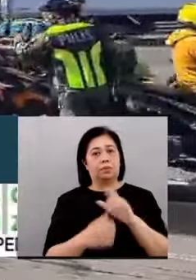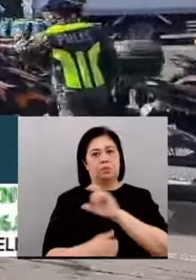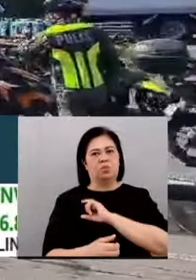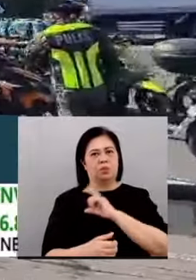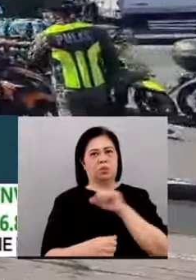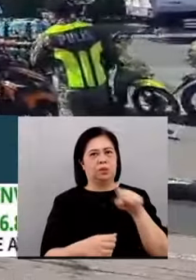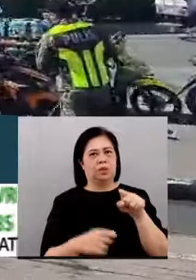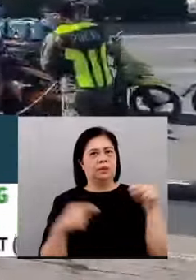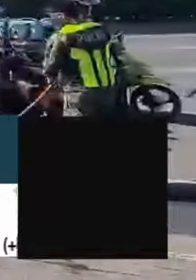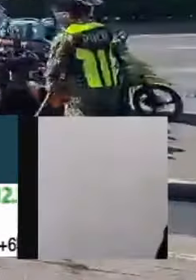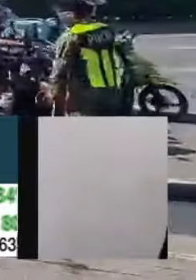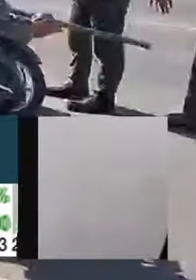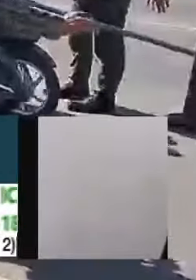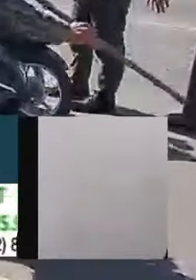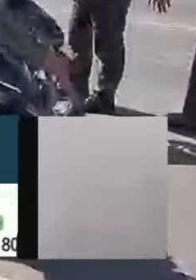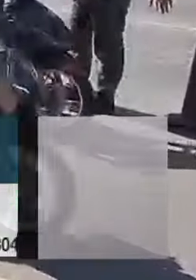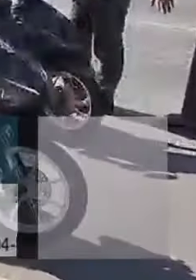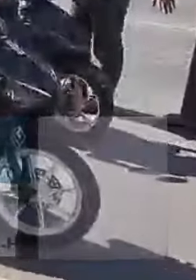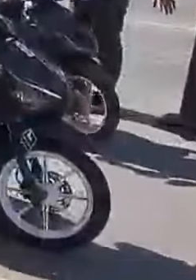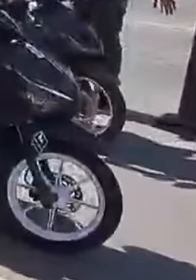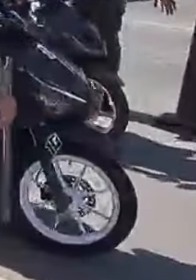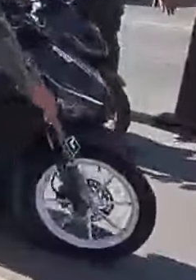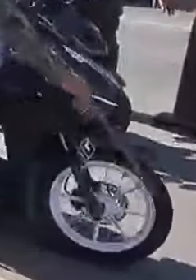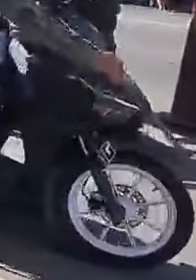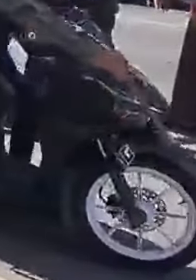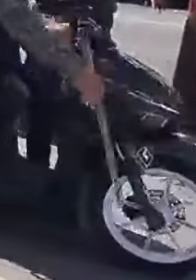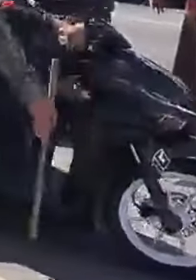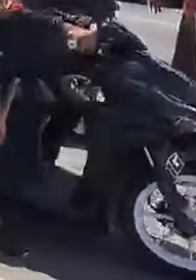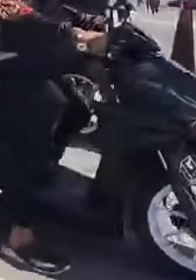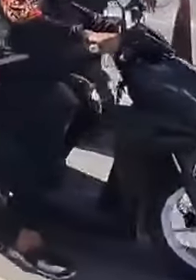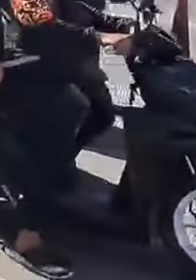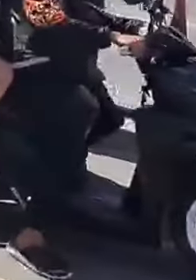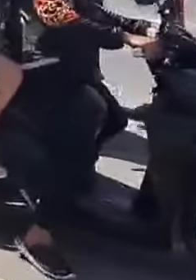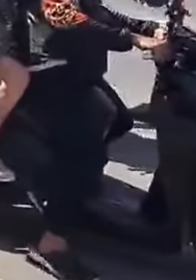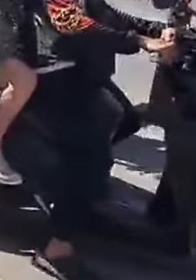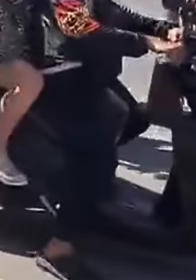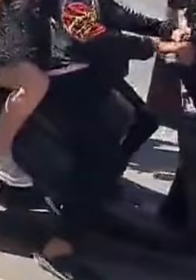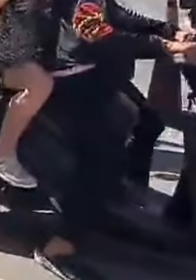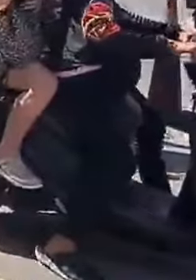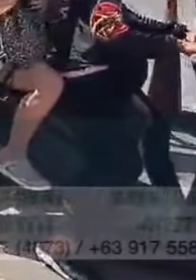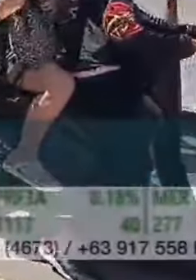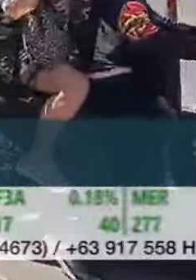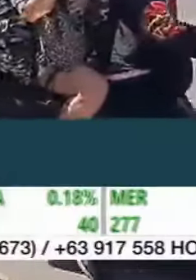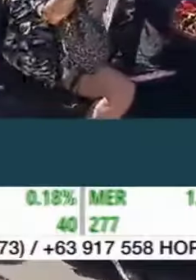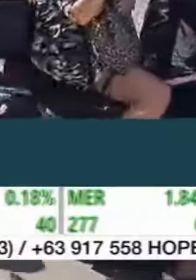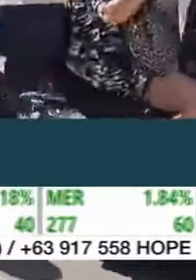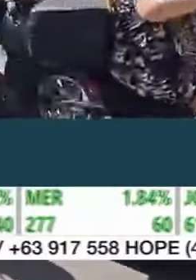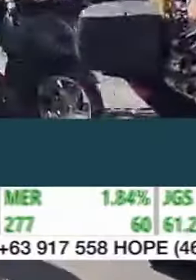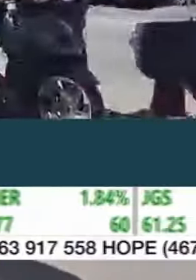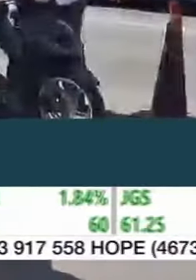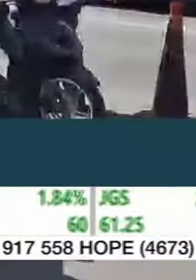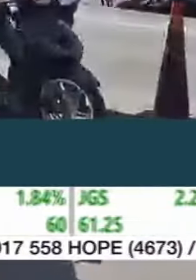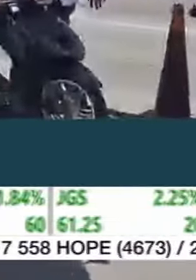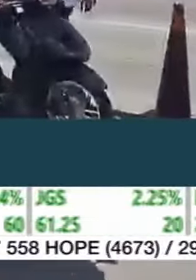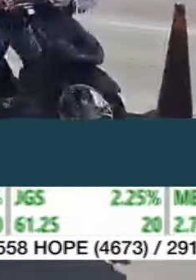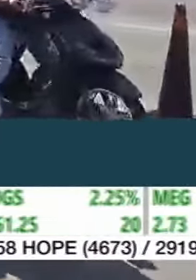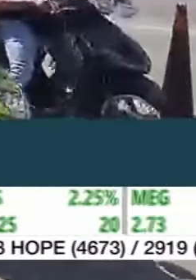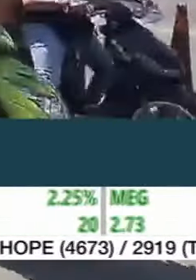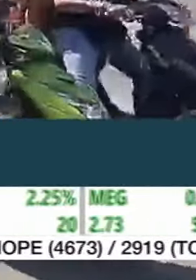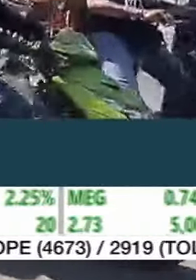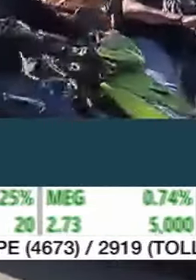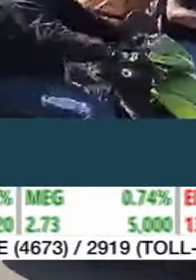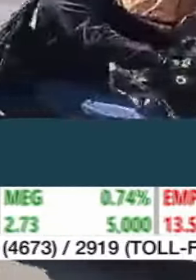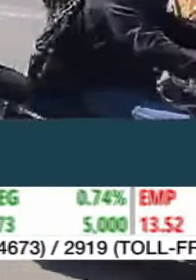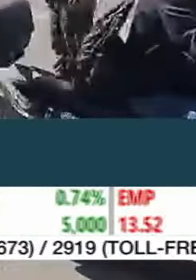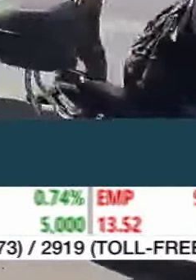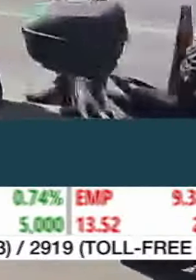simultaneously checking IDs, even going at the back of the line of motorists, so that those who have shown their IDs may already proceed with